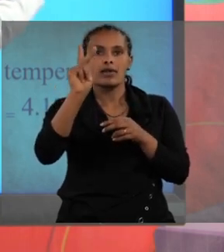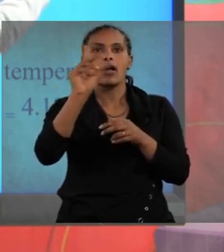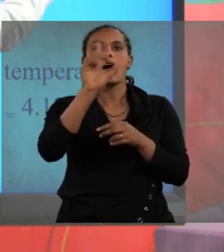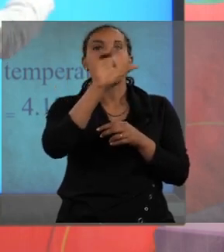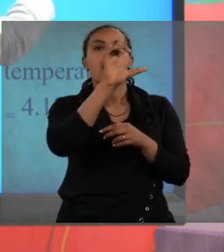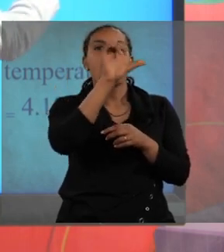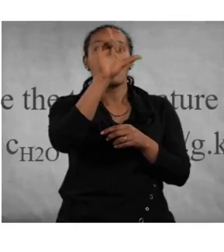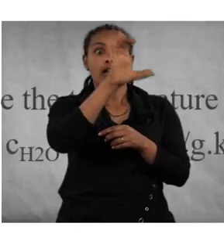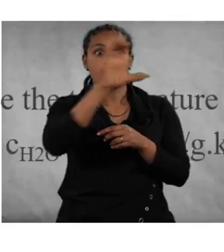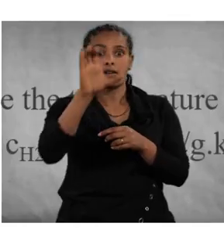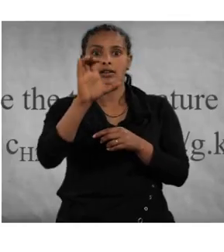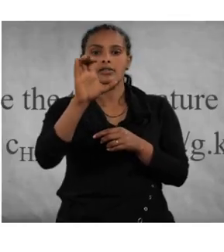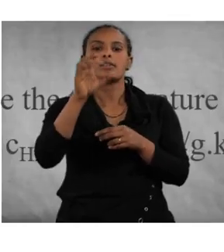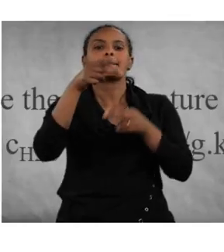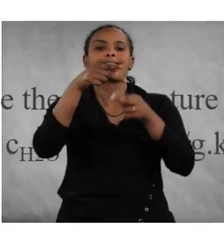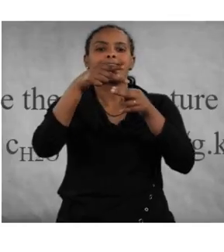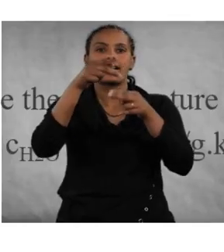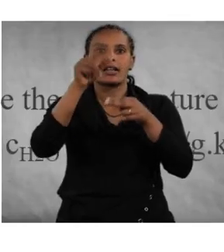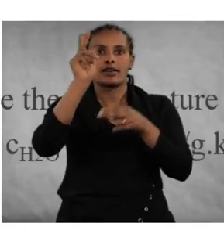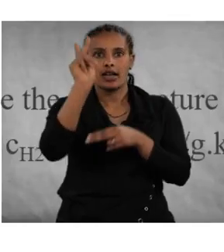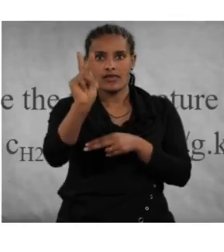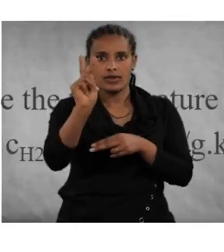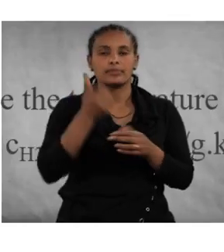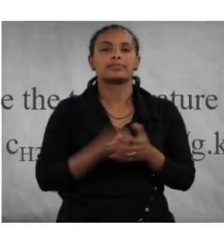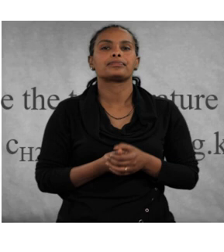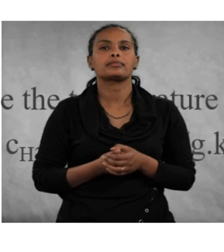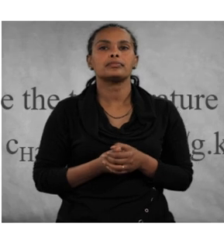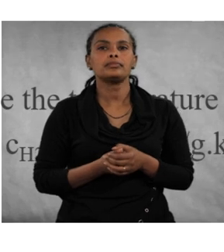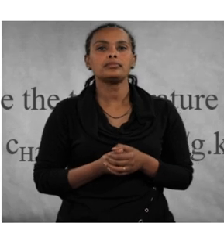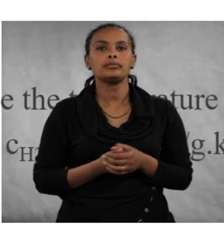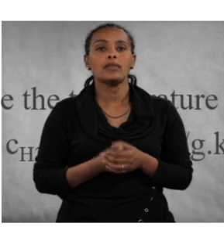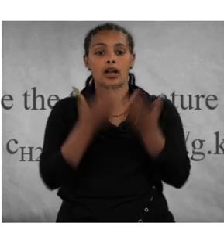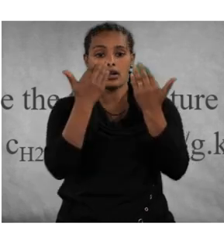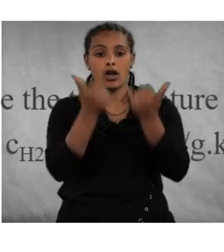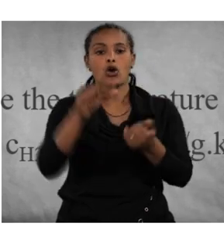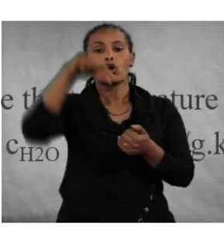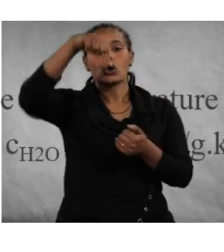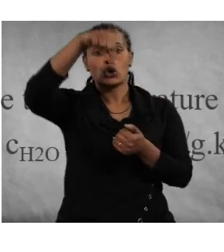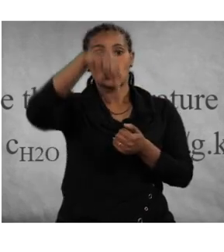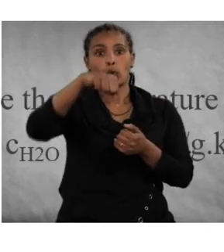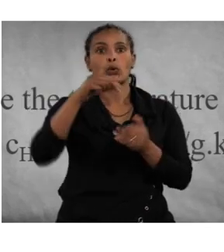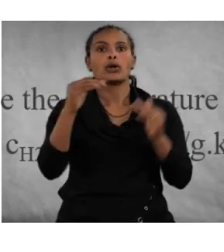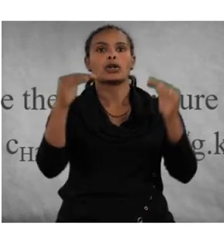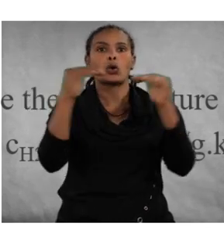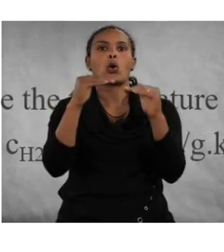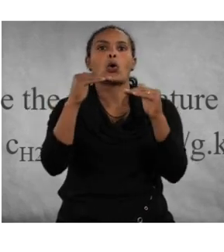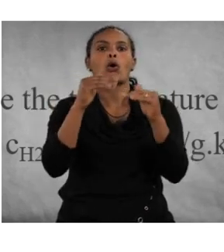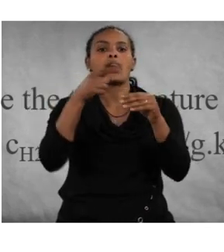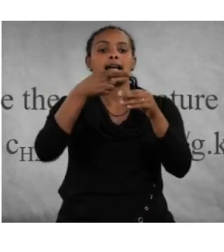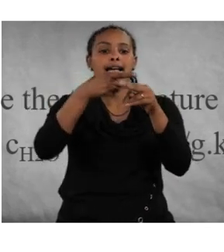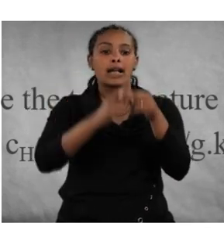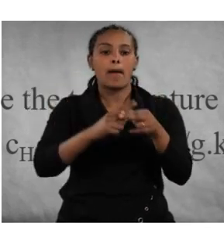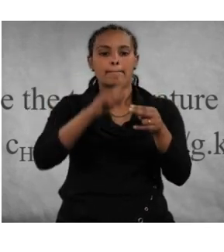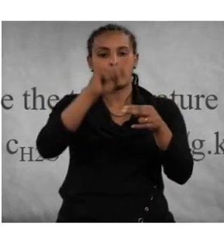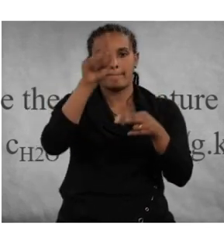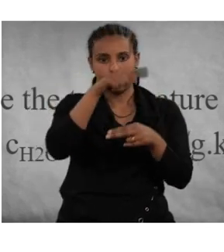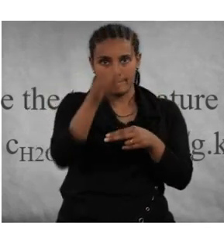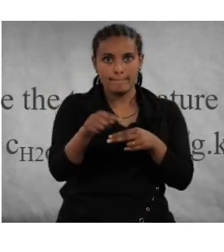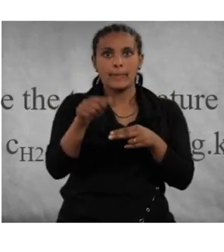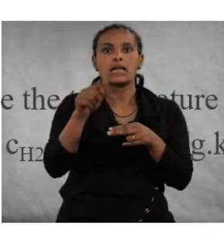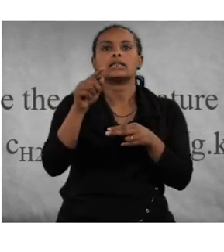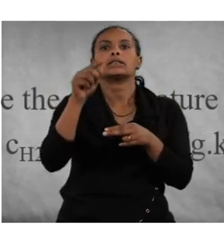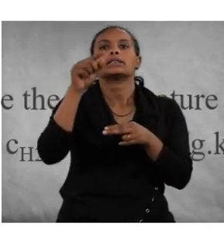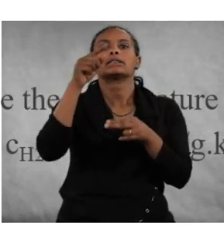100 Kelvin. 100 Kelvin. Now Q equal gram will be cancelled